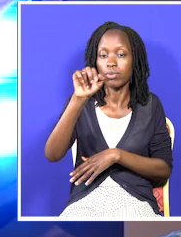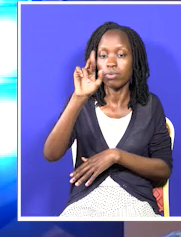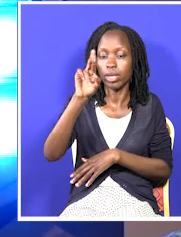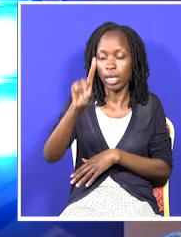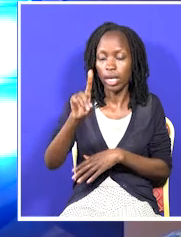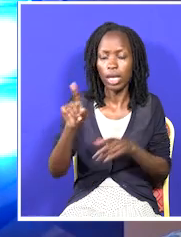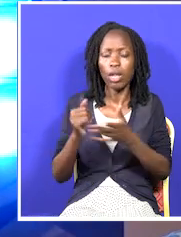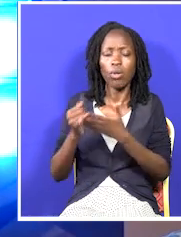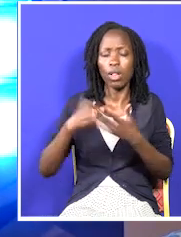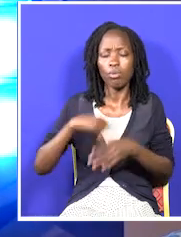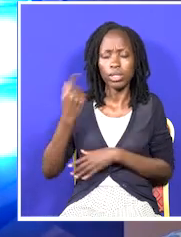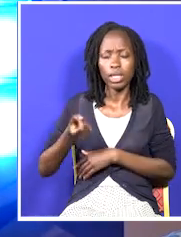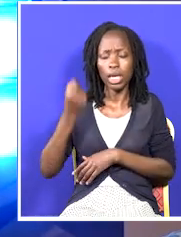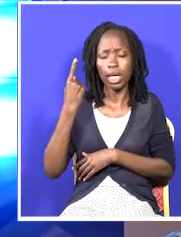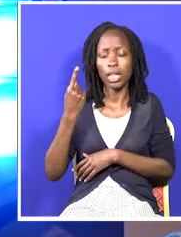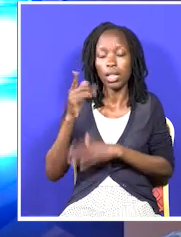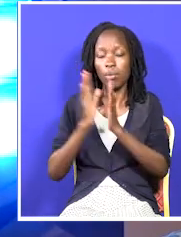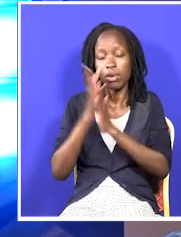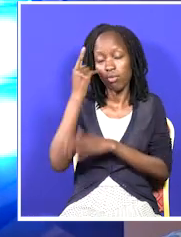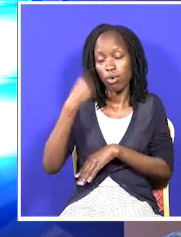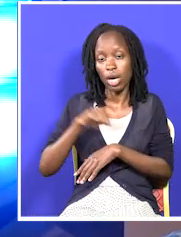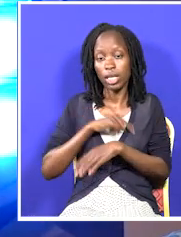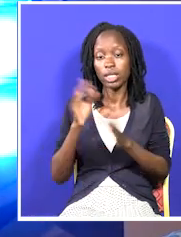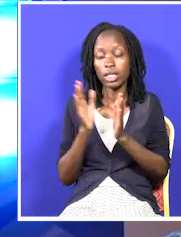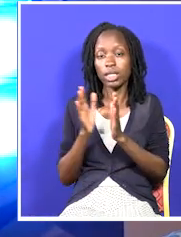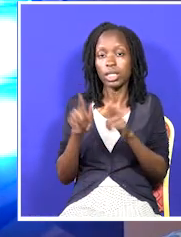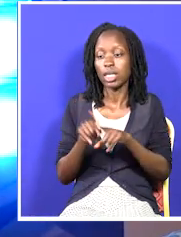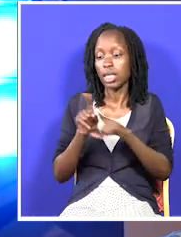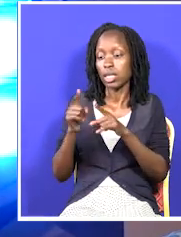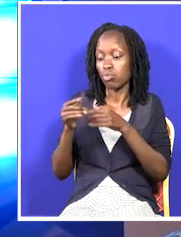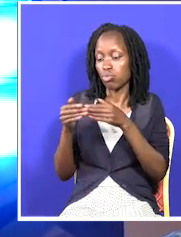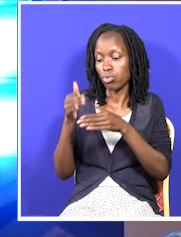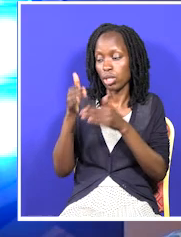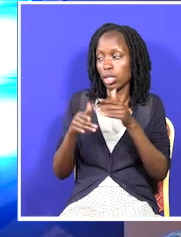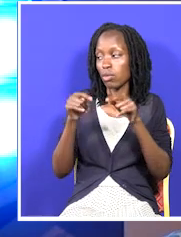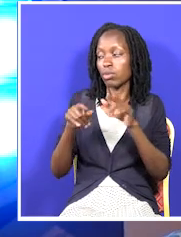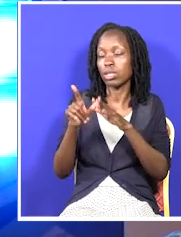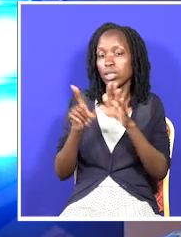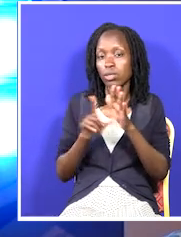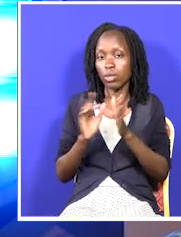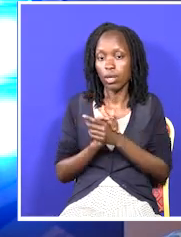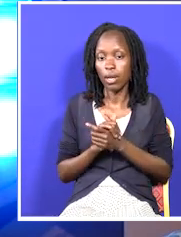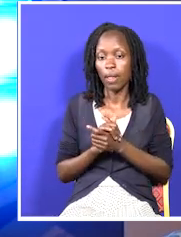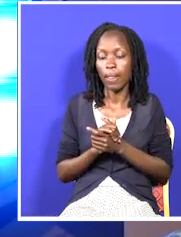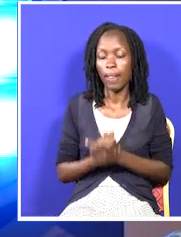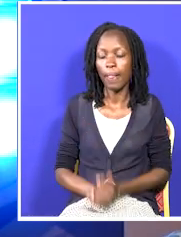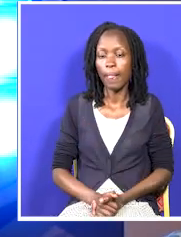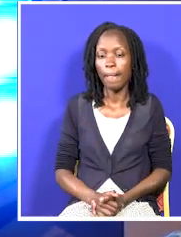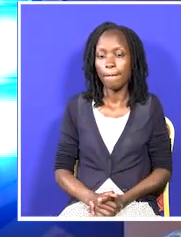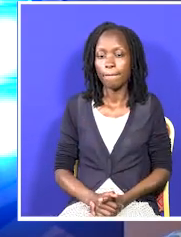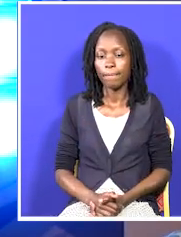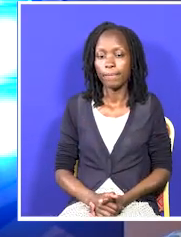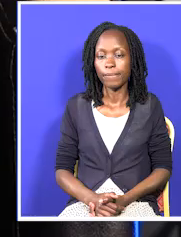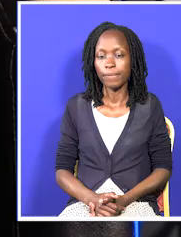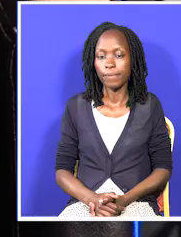us understand. I mean, to pray for us and as we come near the end of this lesson. Yes. Let's